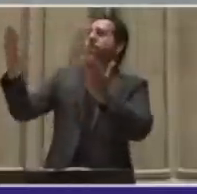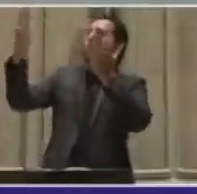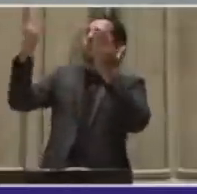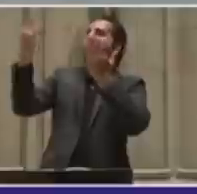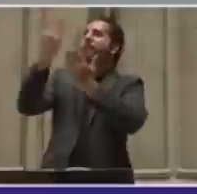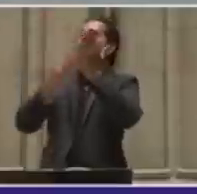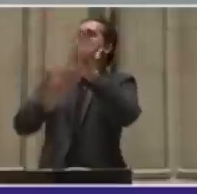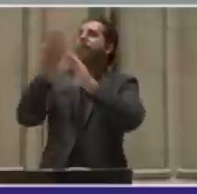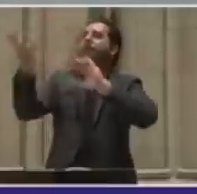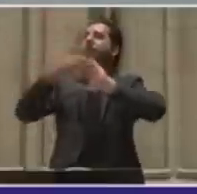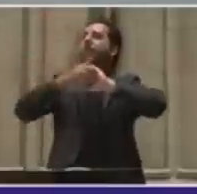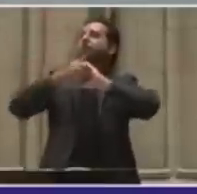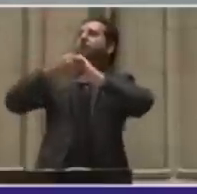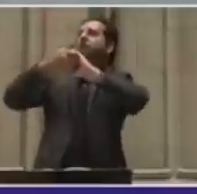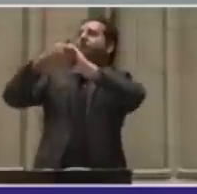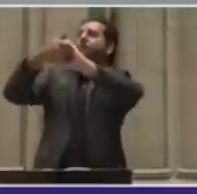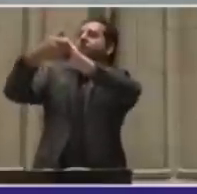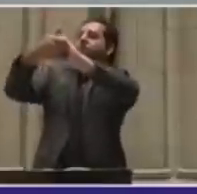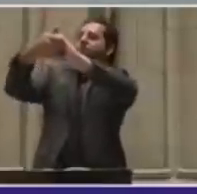Jesus to